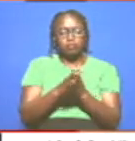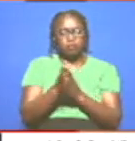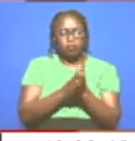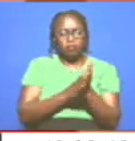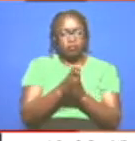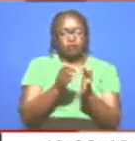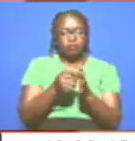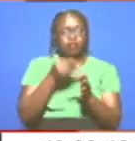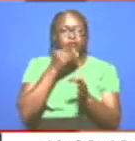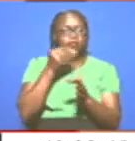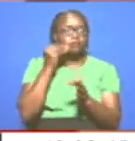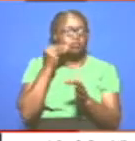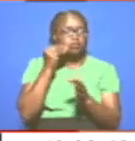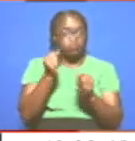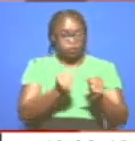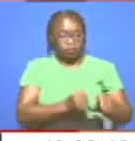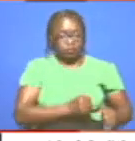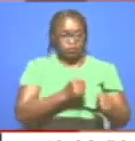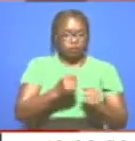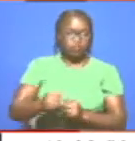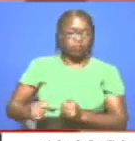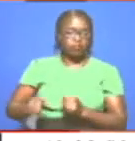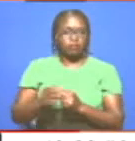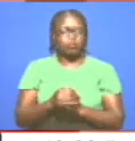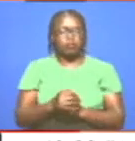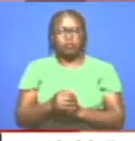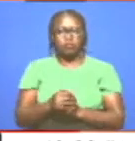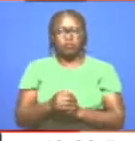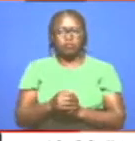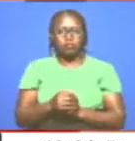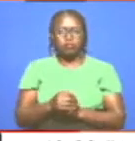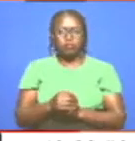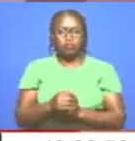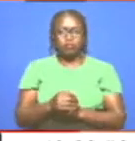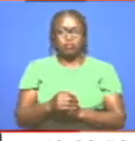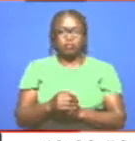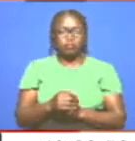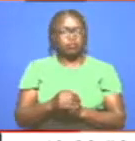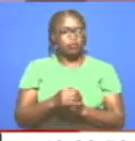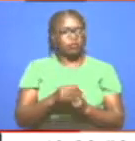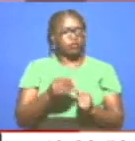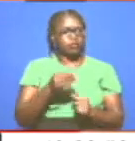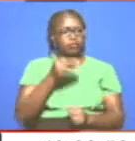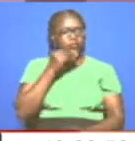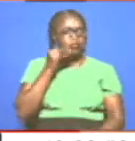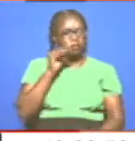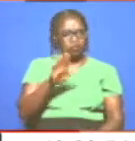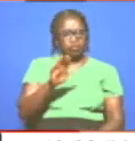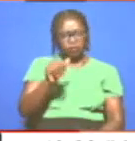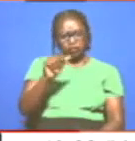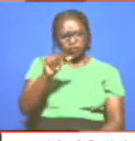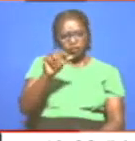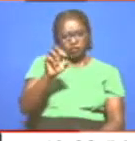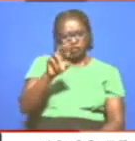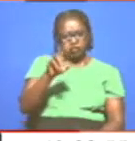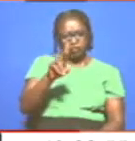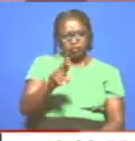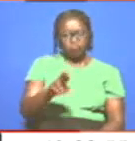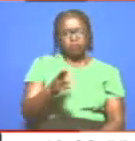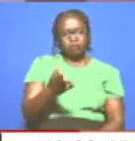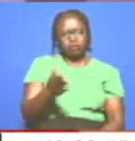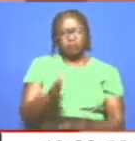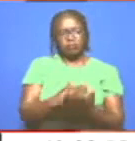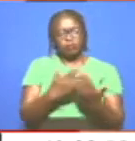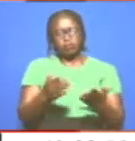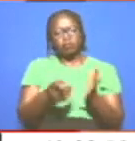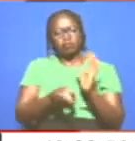Bay. If I was to use where Maxwell Aguer came from, what are the, some of the things that would be